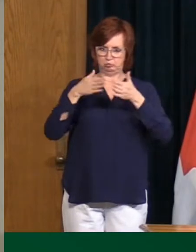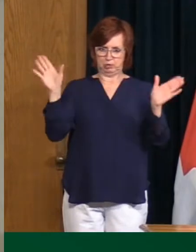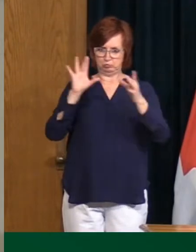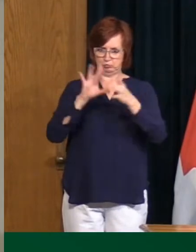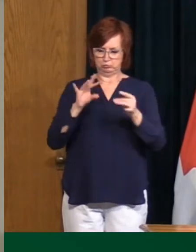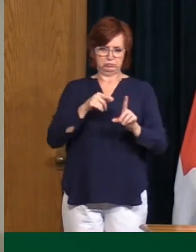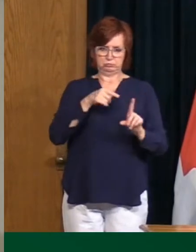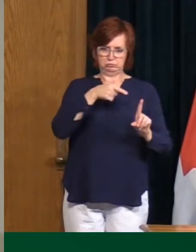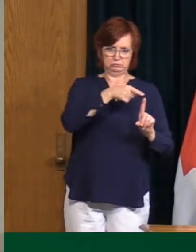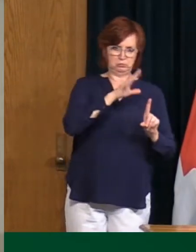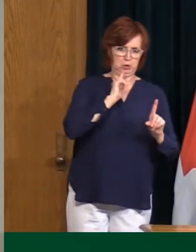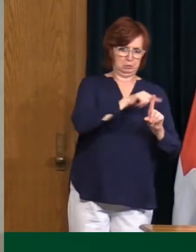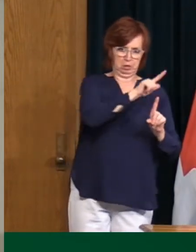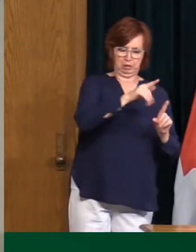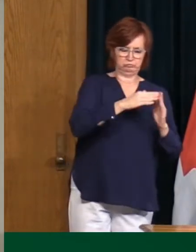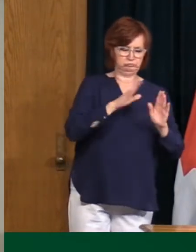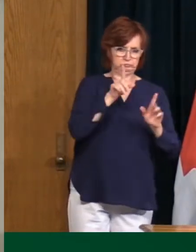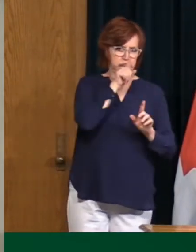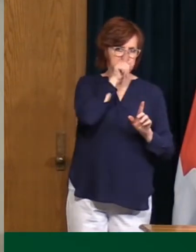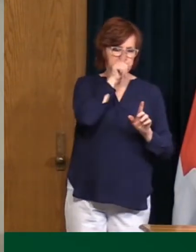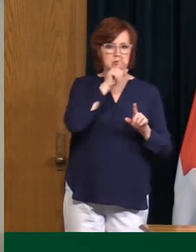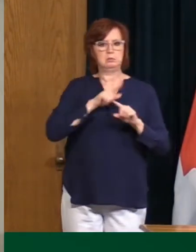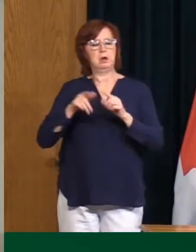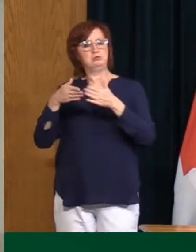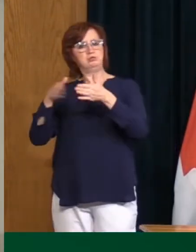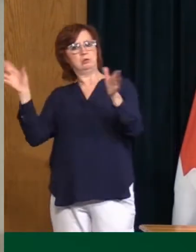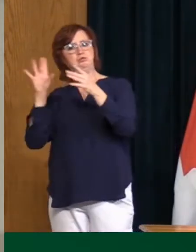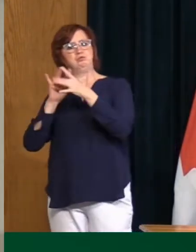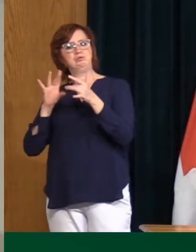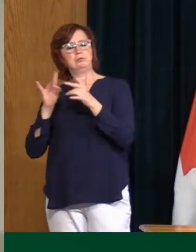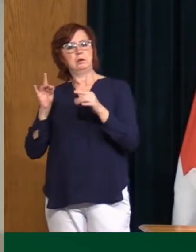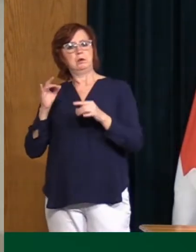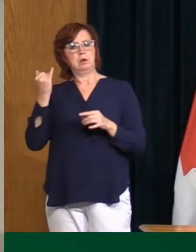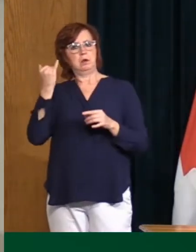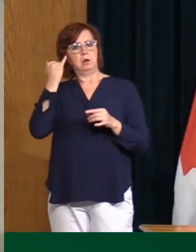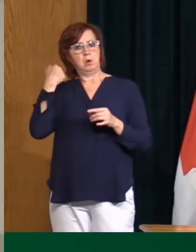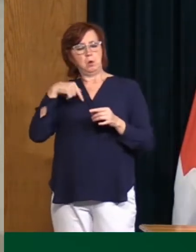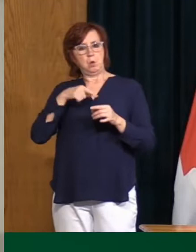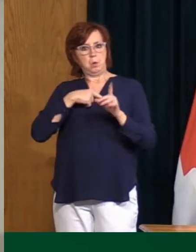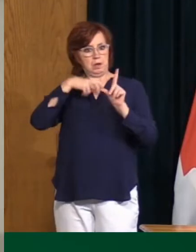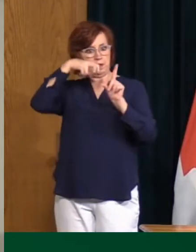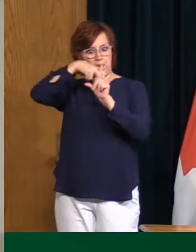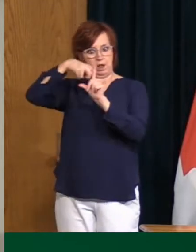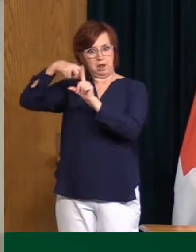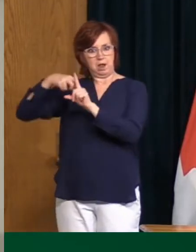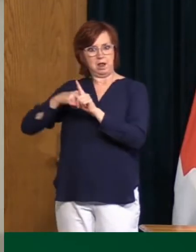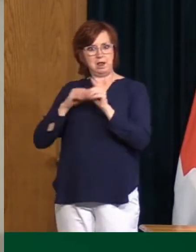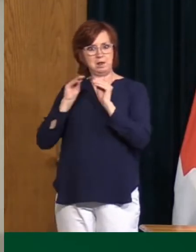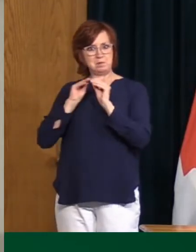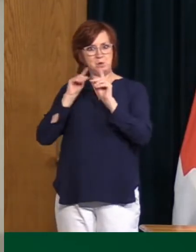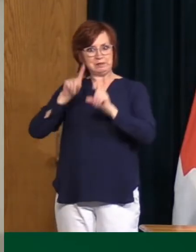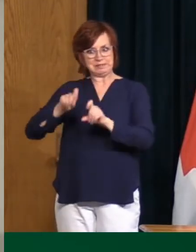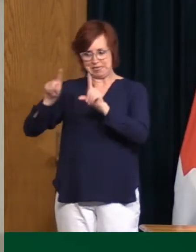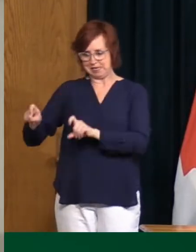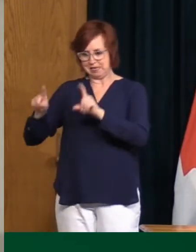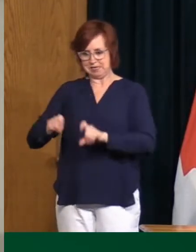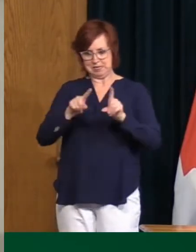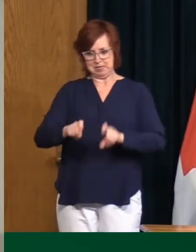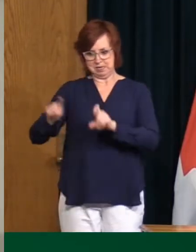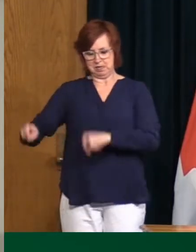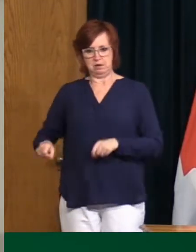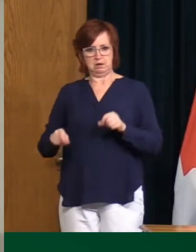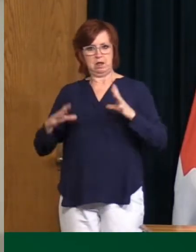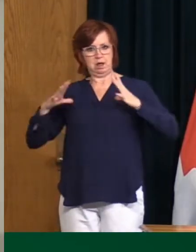Scott mentioned, when we have an outbreak and we do active case finding, we certainly test more broadly than we would otherwise, maybe everyone